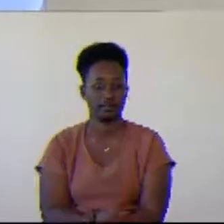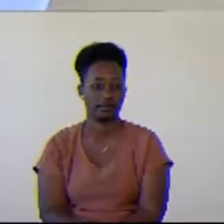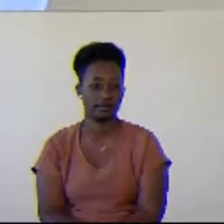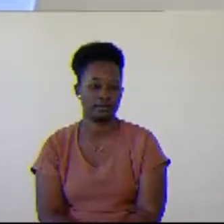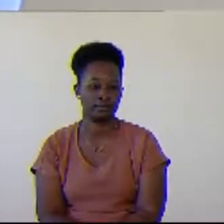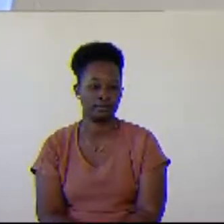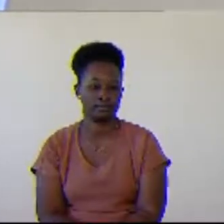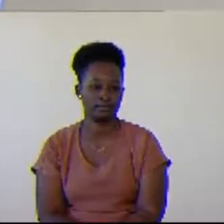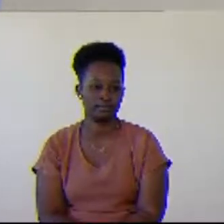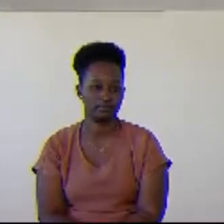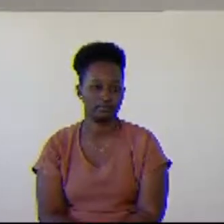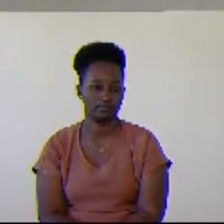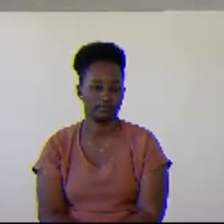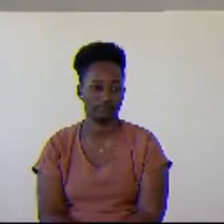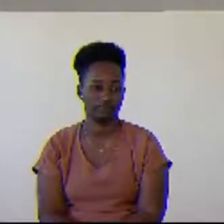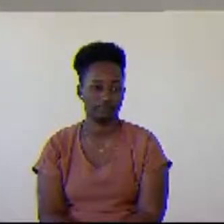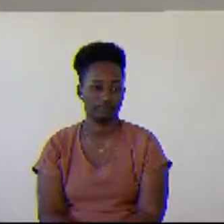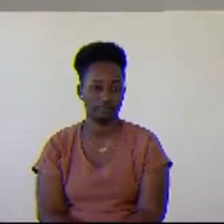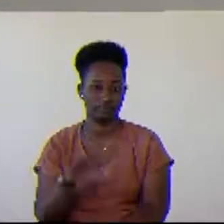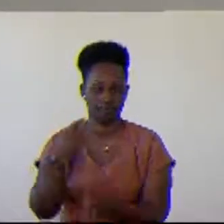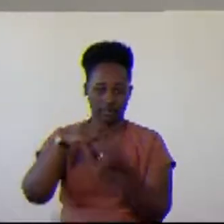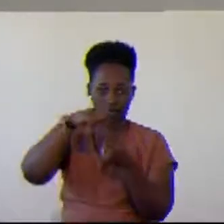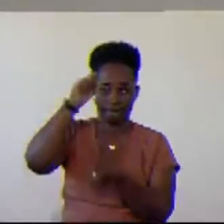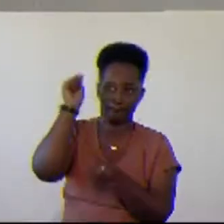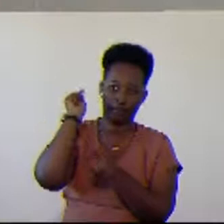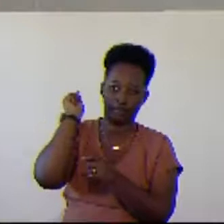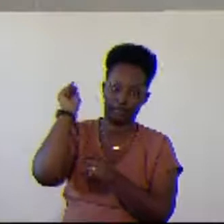there. Then put again your plumb line.